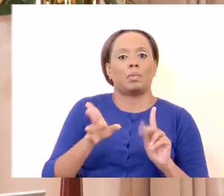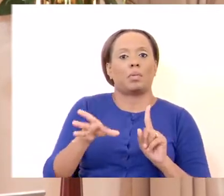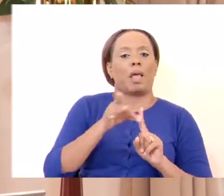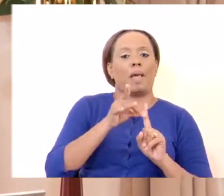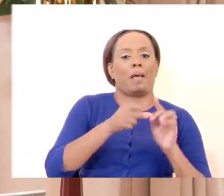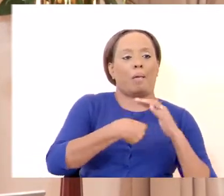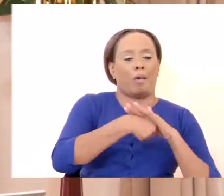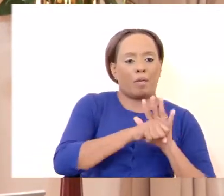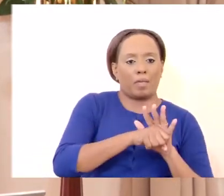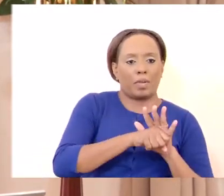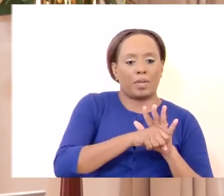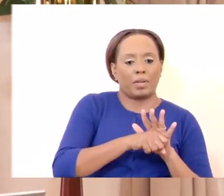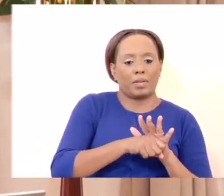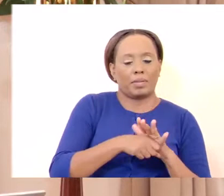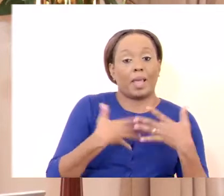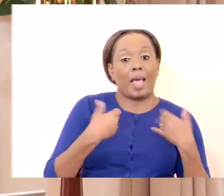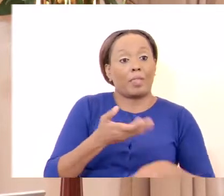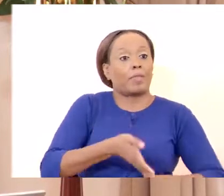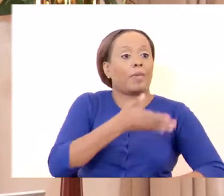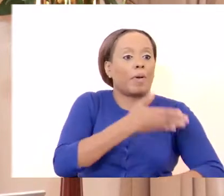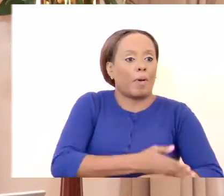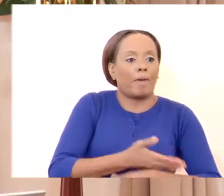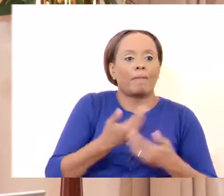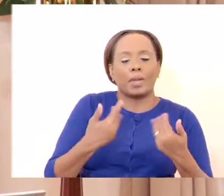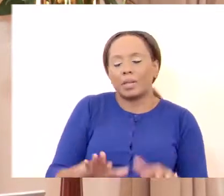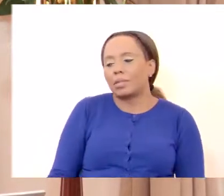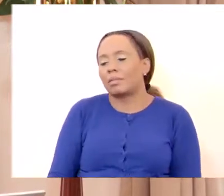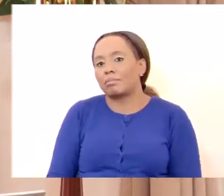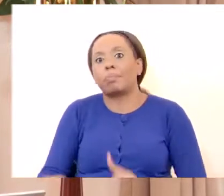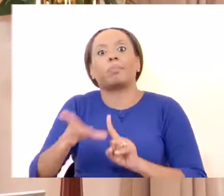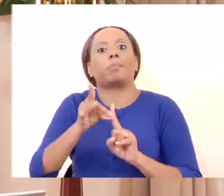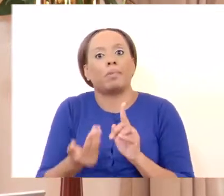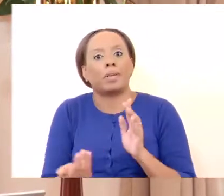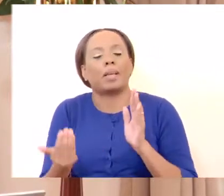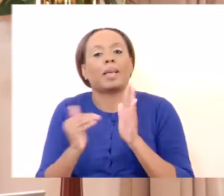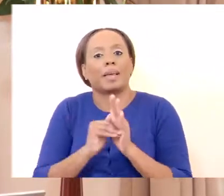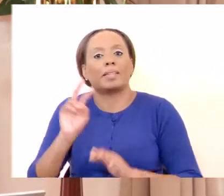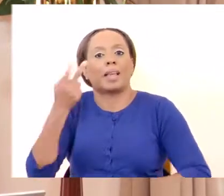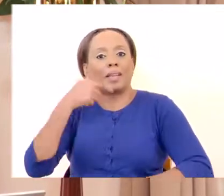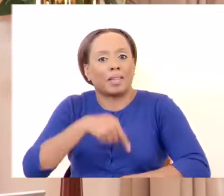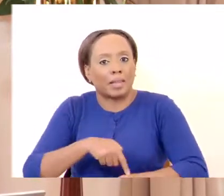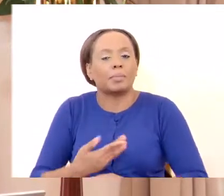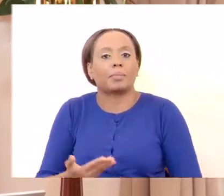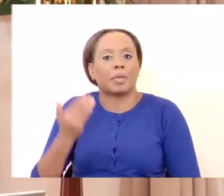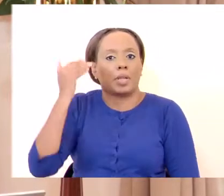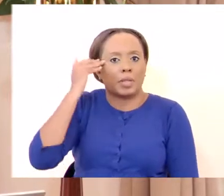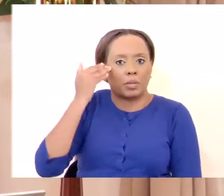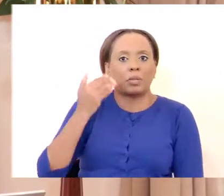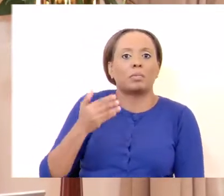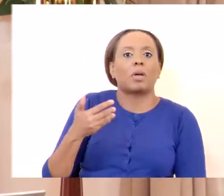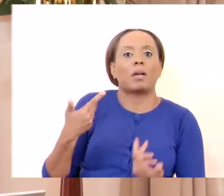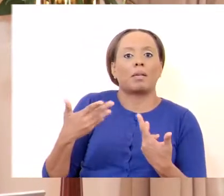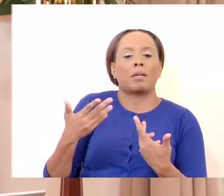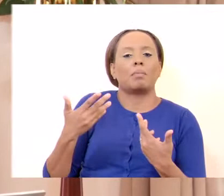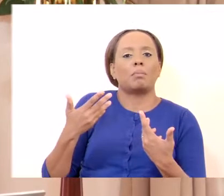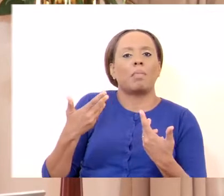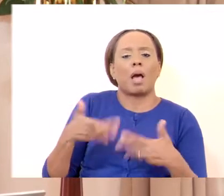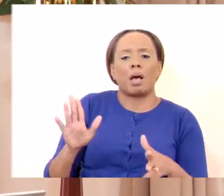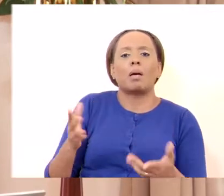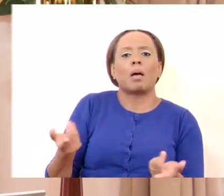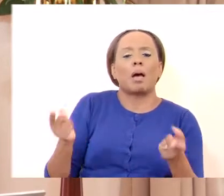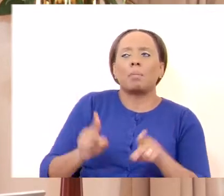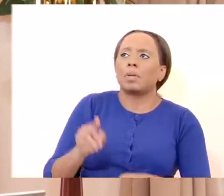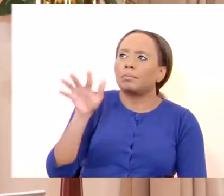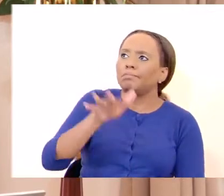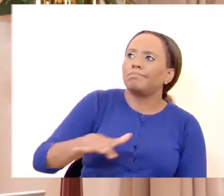have it again, we do have anecdotal reports across the globe that this is a possibility and that this has happened. And even